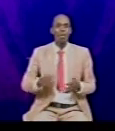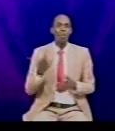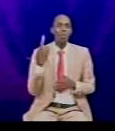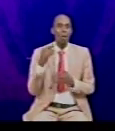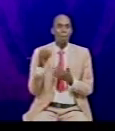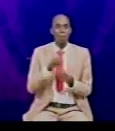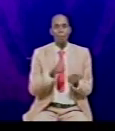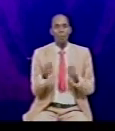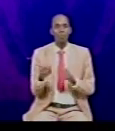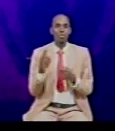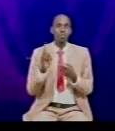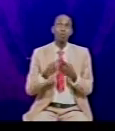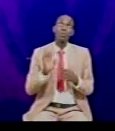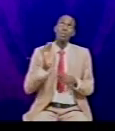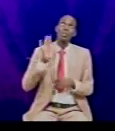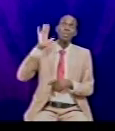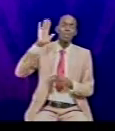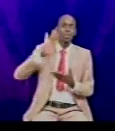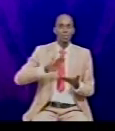baptized into his death?